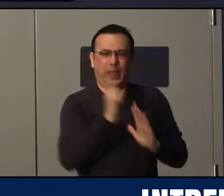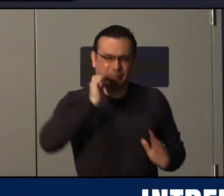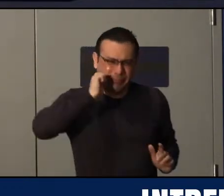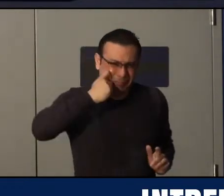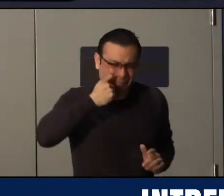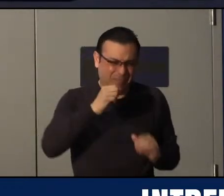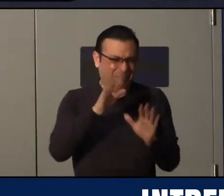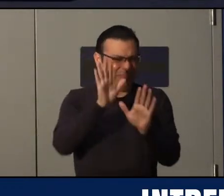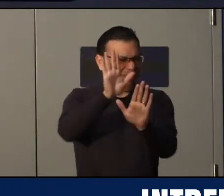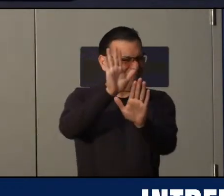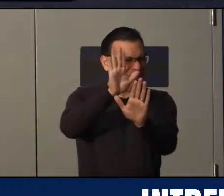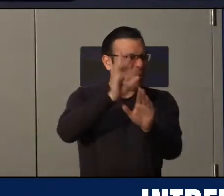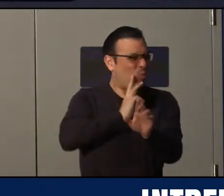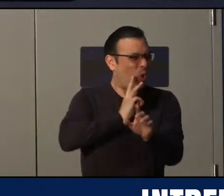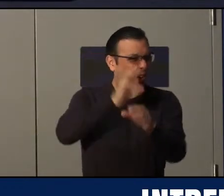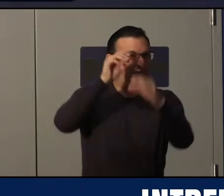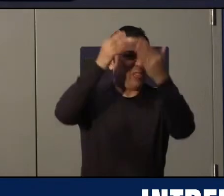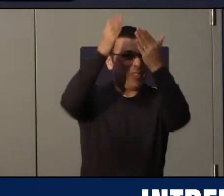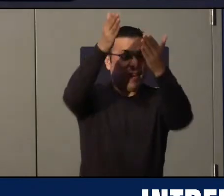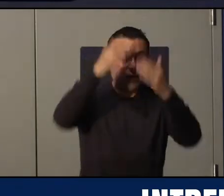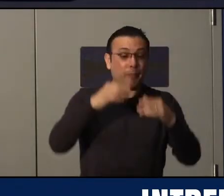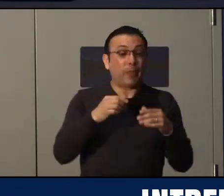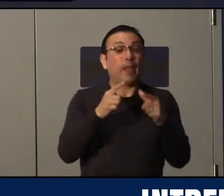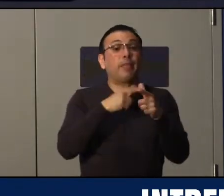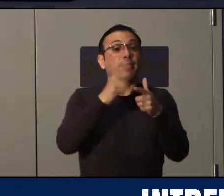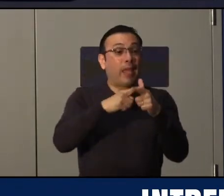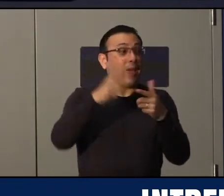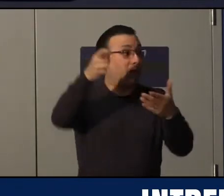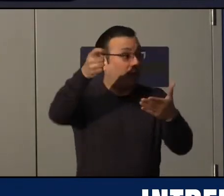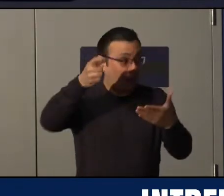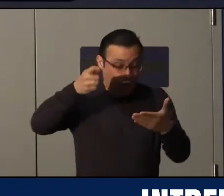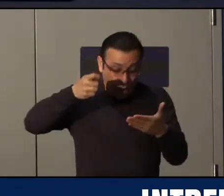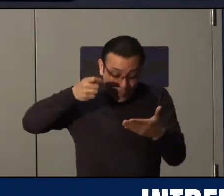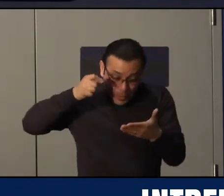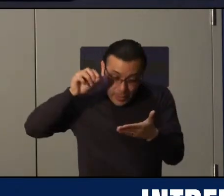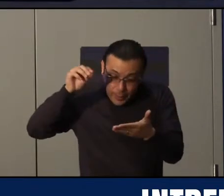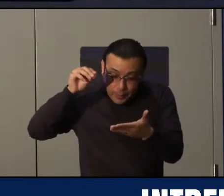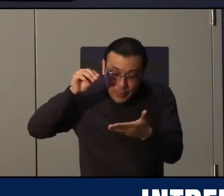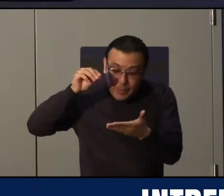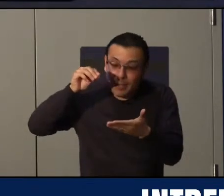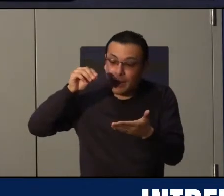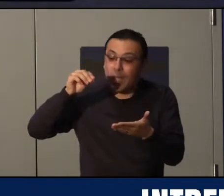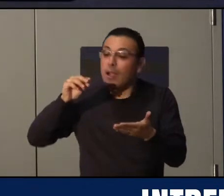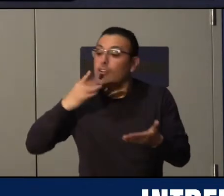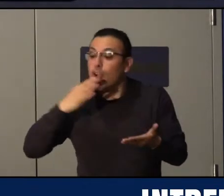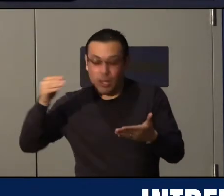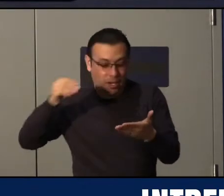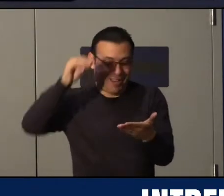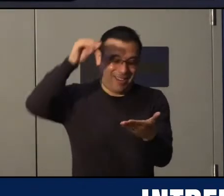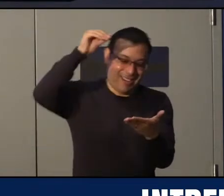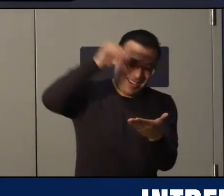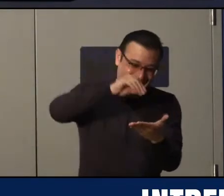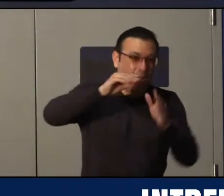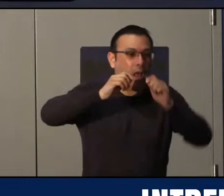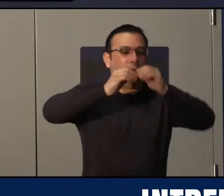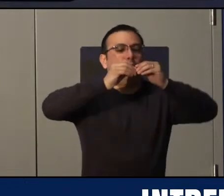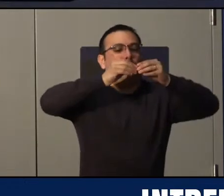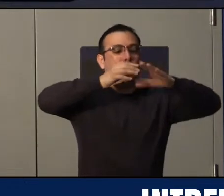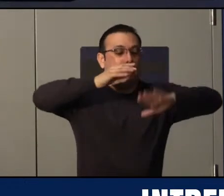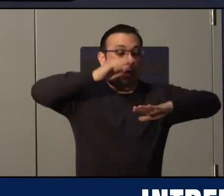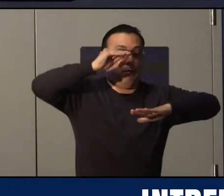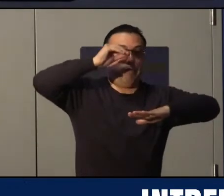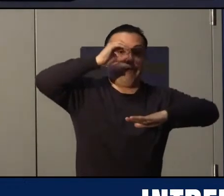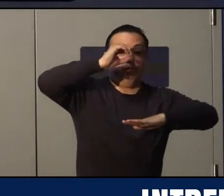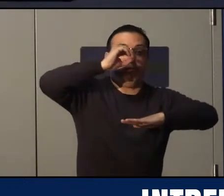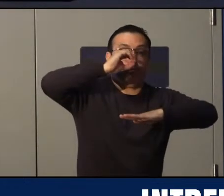paint and the paper, and if I actually touched the brush to the paper, the whole blob of colored water went in, into the paper. So I kind of got to the